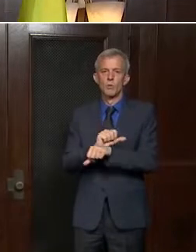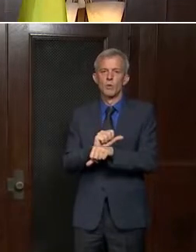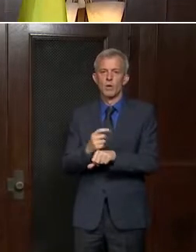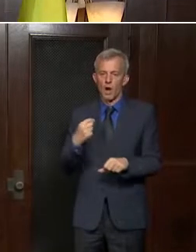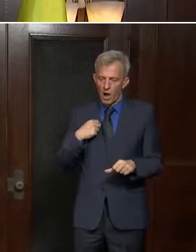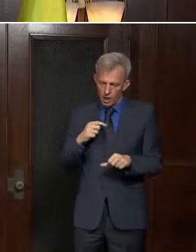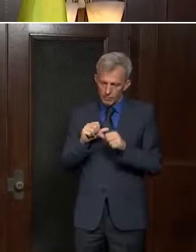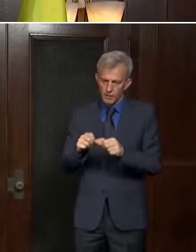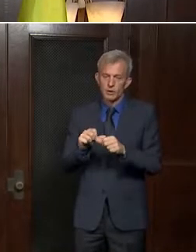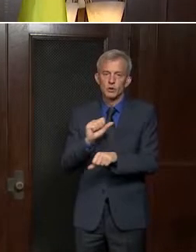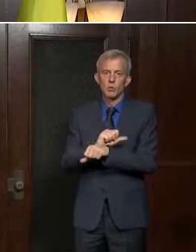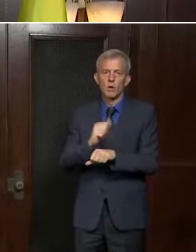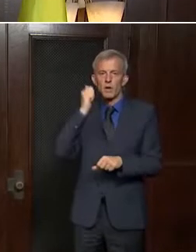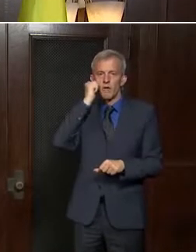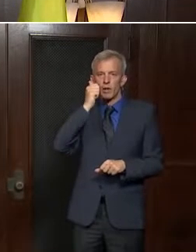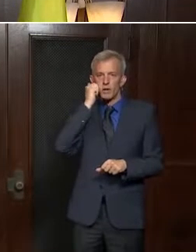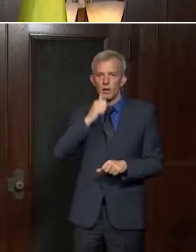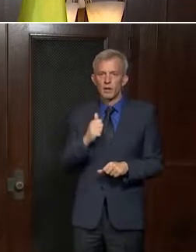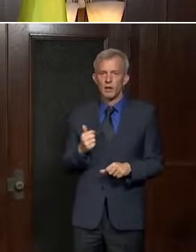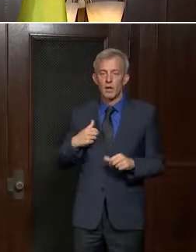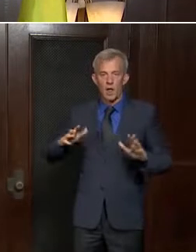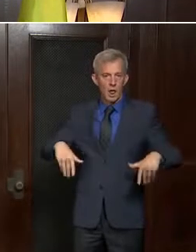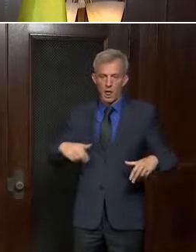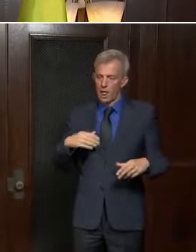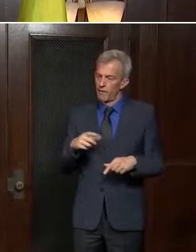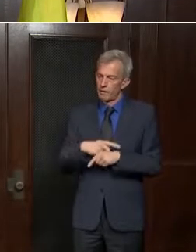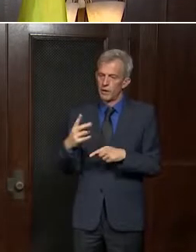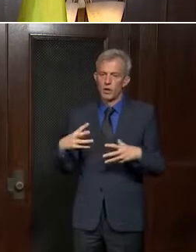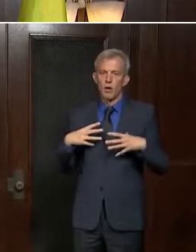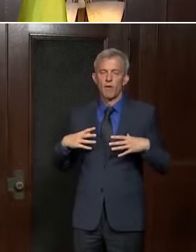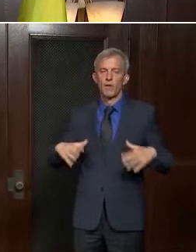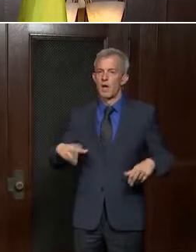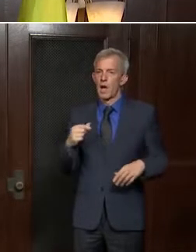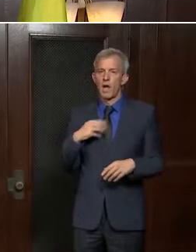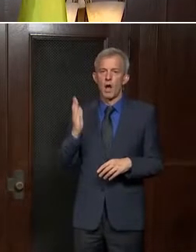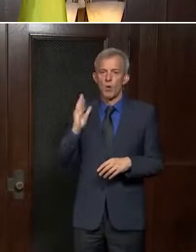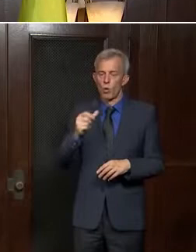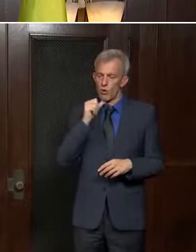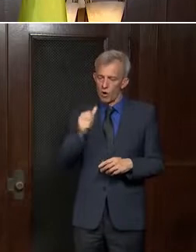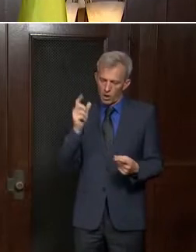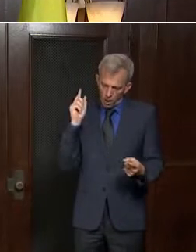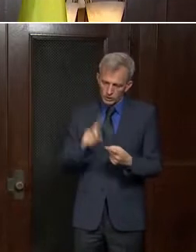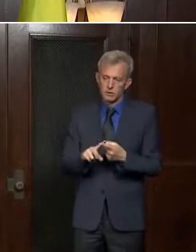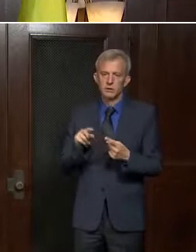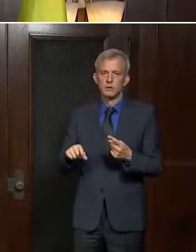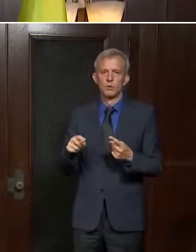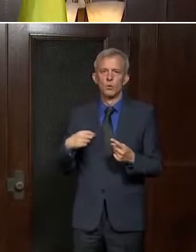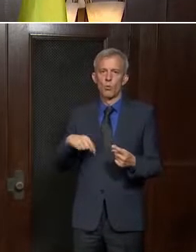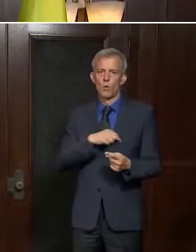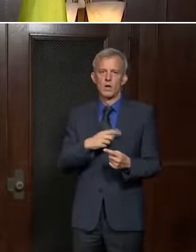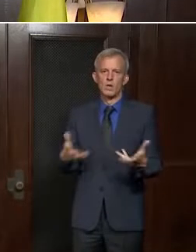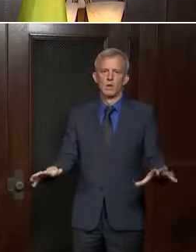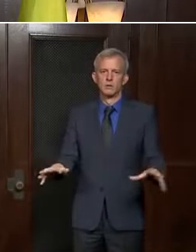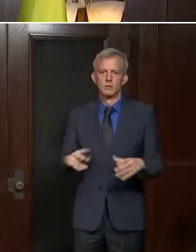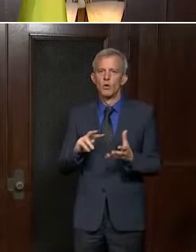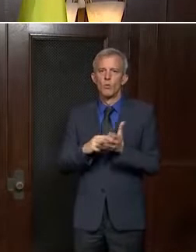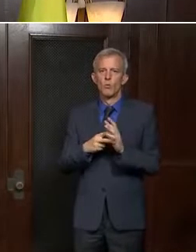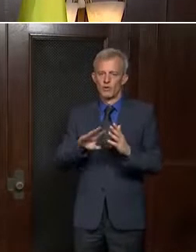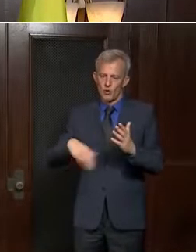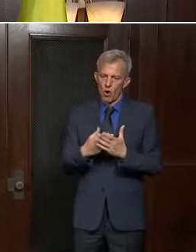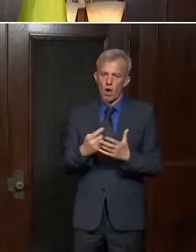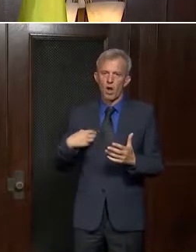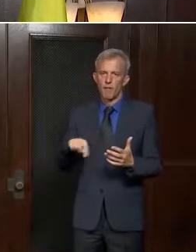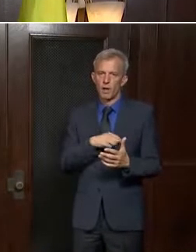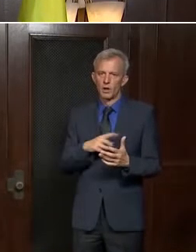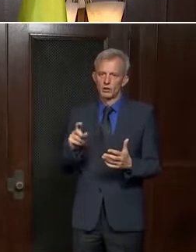every single day. Haven't taken a day off yet, and I won't until we are done with this. That means all of us are going to have to dig